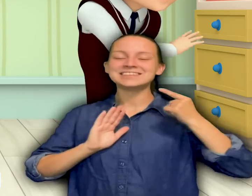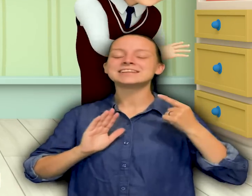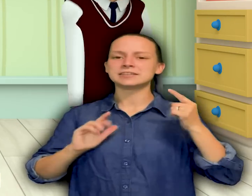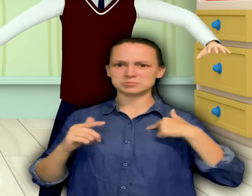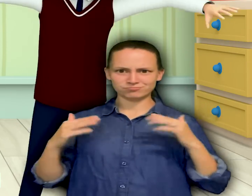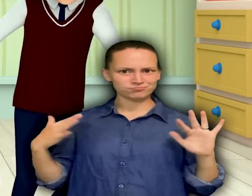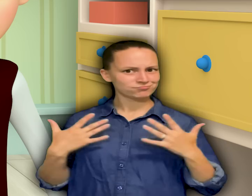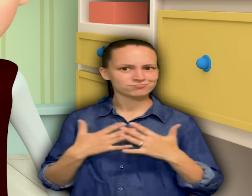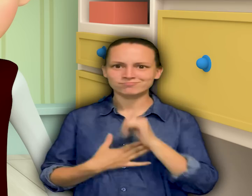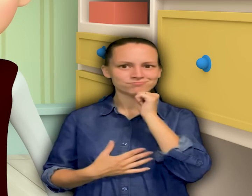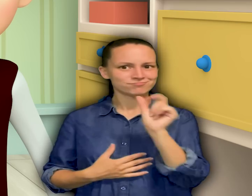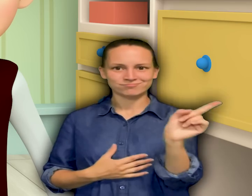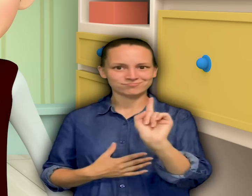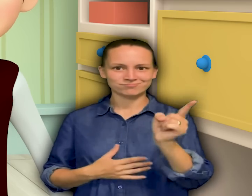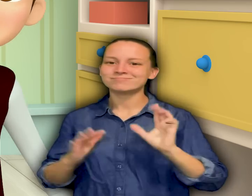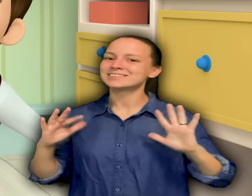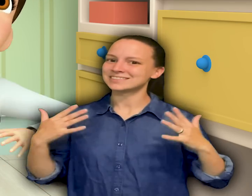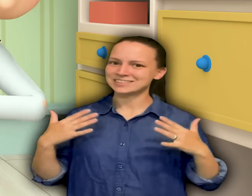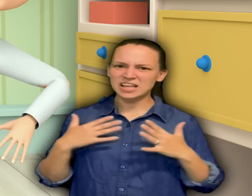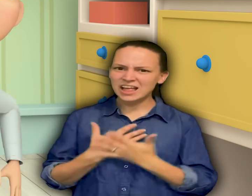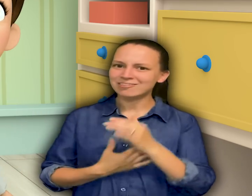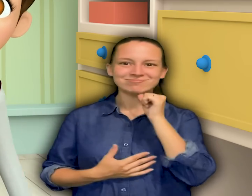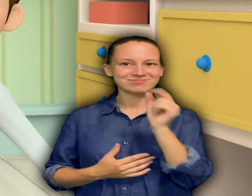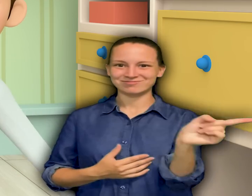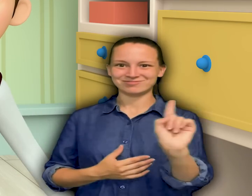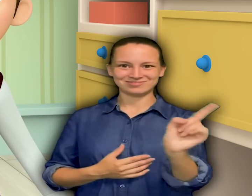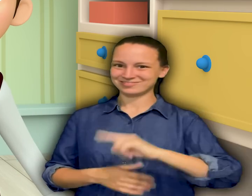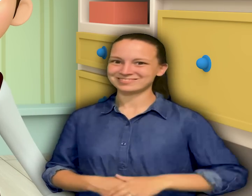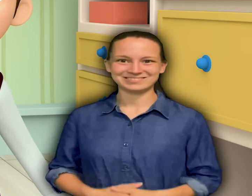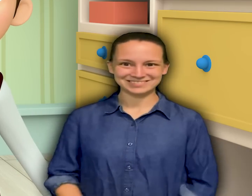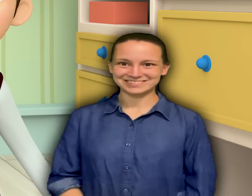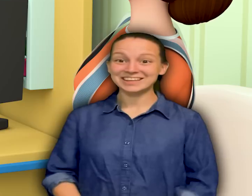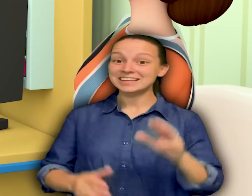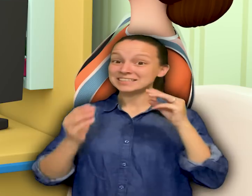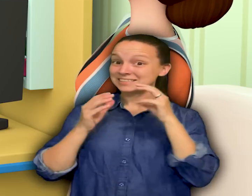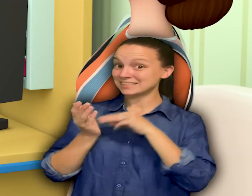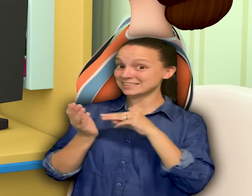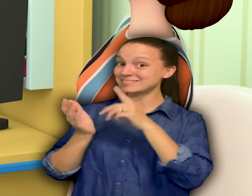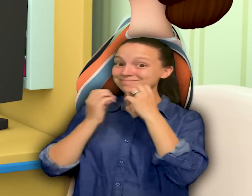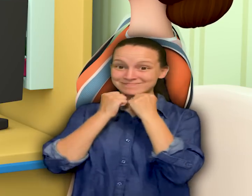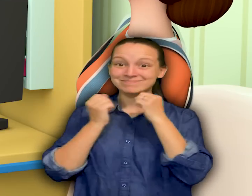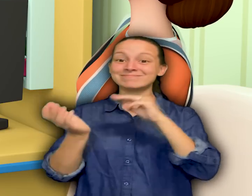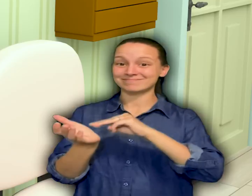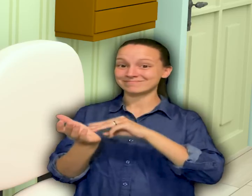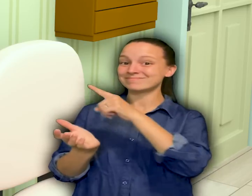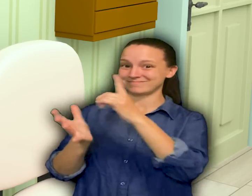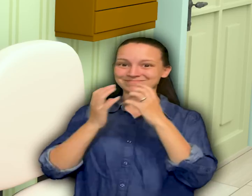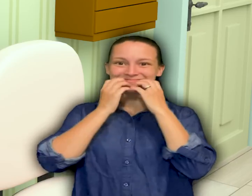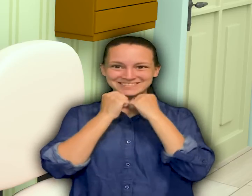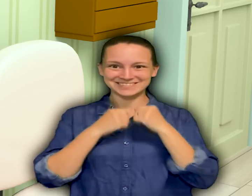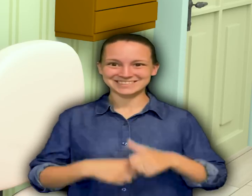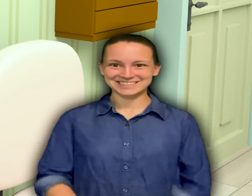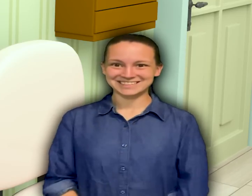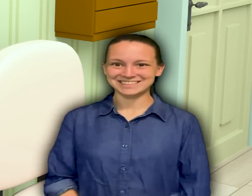get my health checked I'm not scared yeah I'm not scared doctors really care